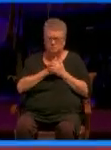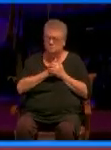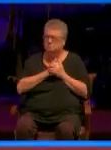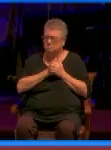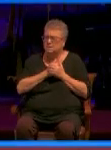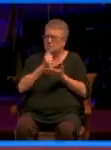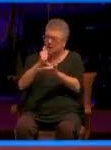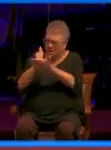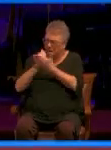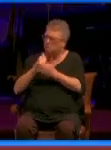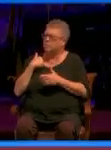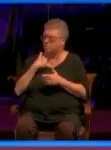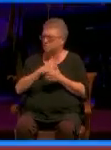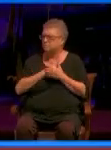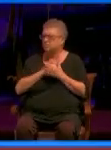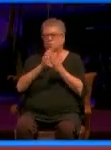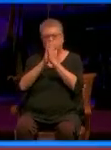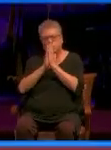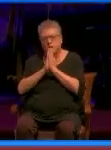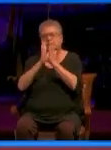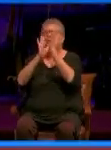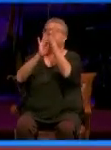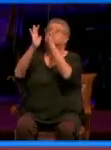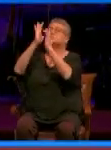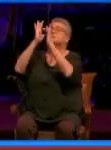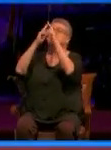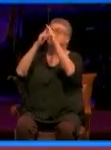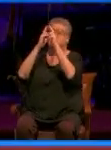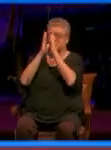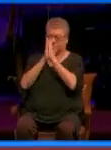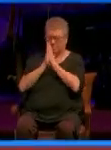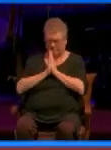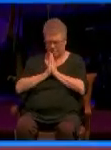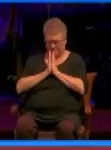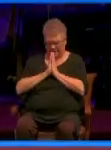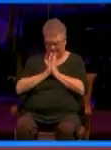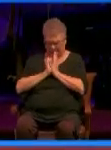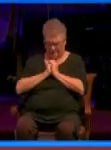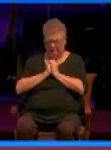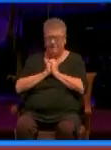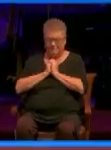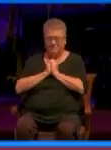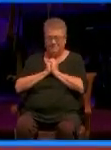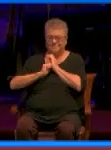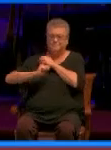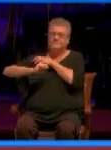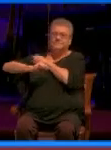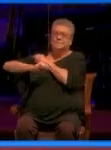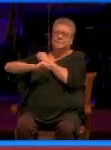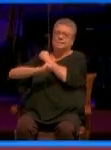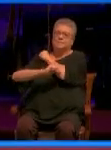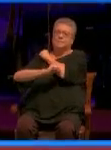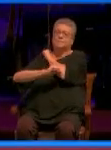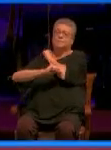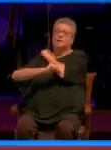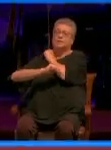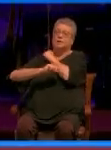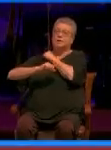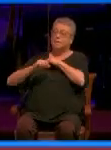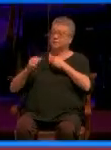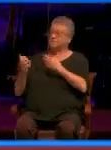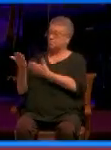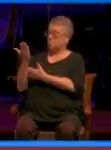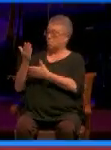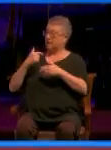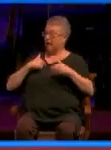God, help us, we pray in Jesus' name. Amen. Here's what I'm going to do this morning. I'm going to walk you through the